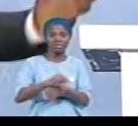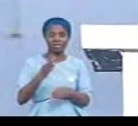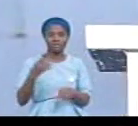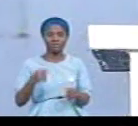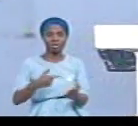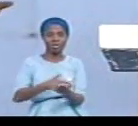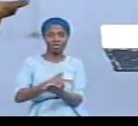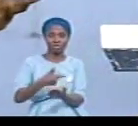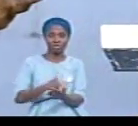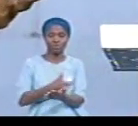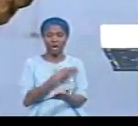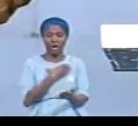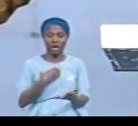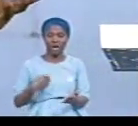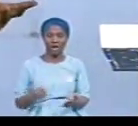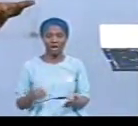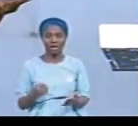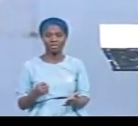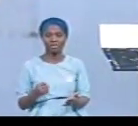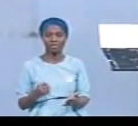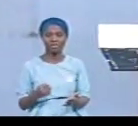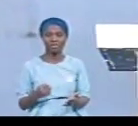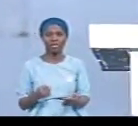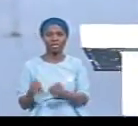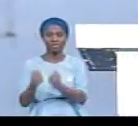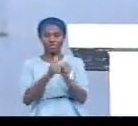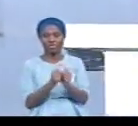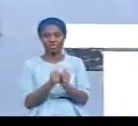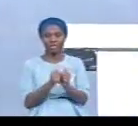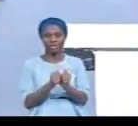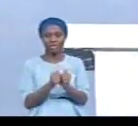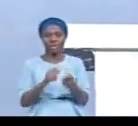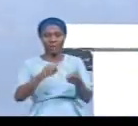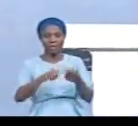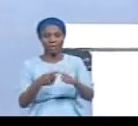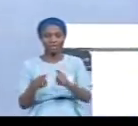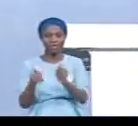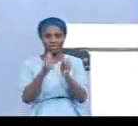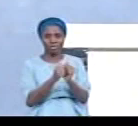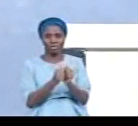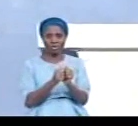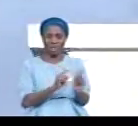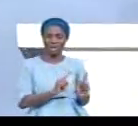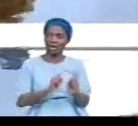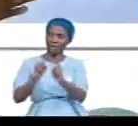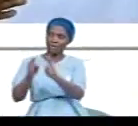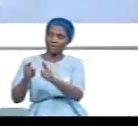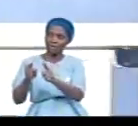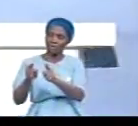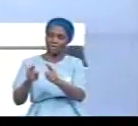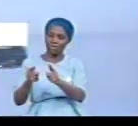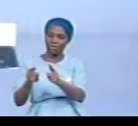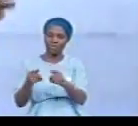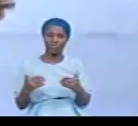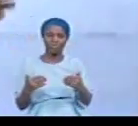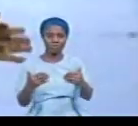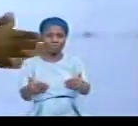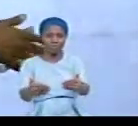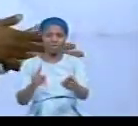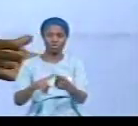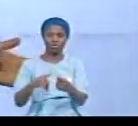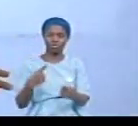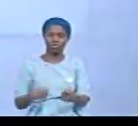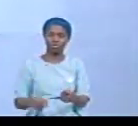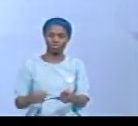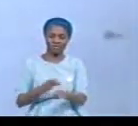gospel, and team together and partner together and go forth into the field